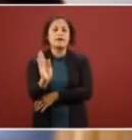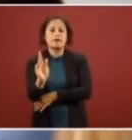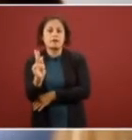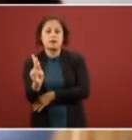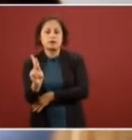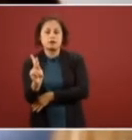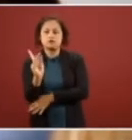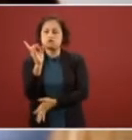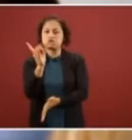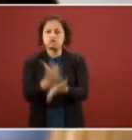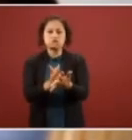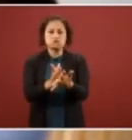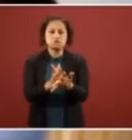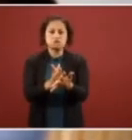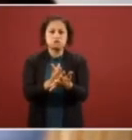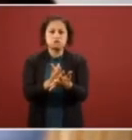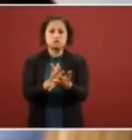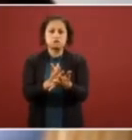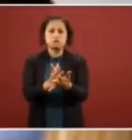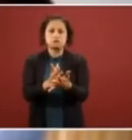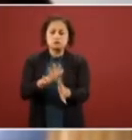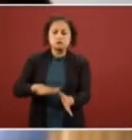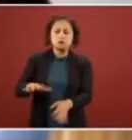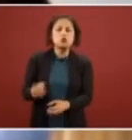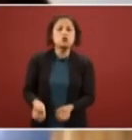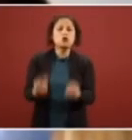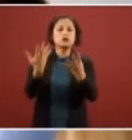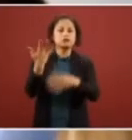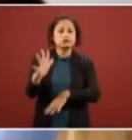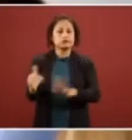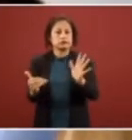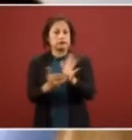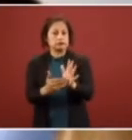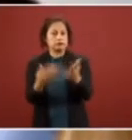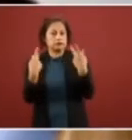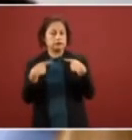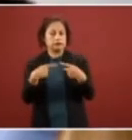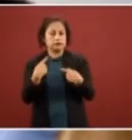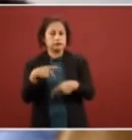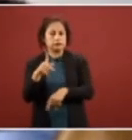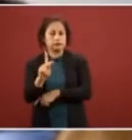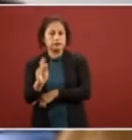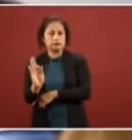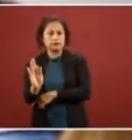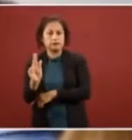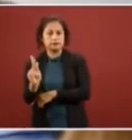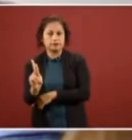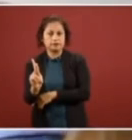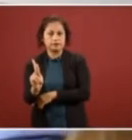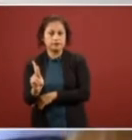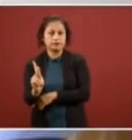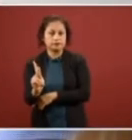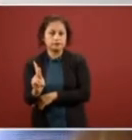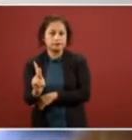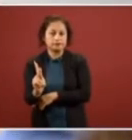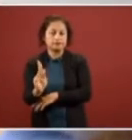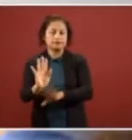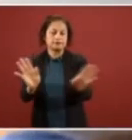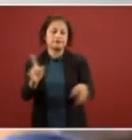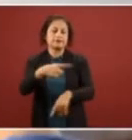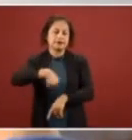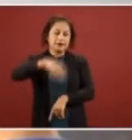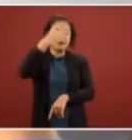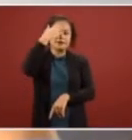the federal police. 10,000 elementos. 10,000. Y ya sabemos. And we know cómo estaba. How